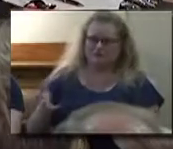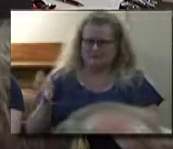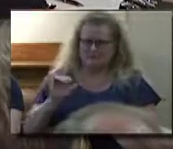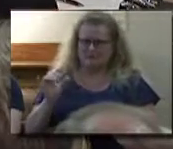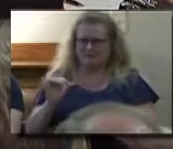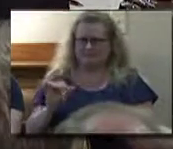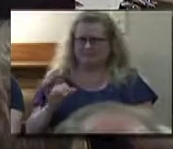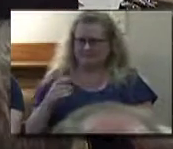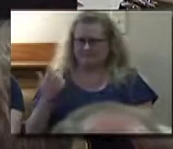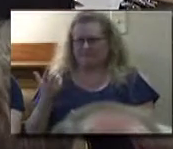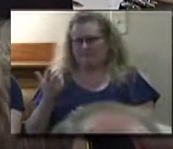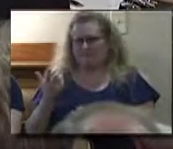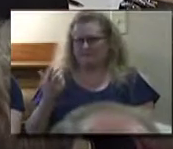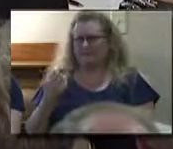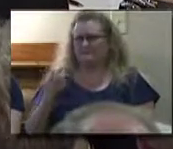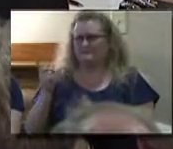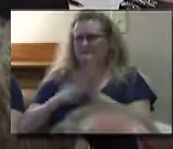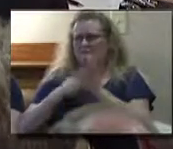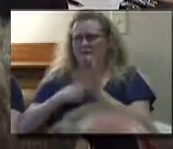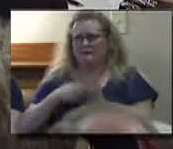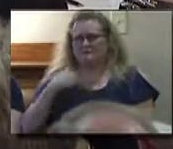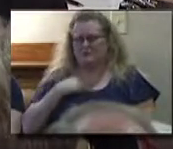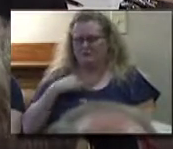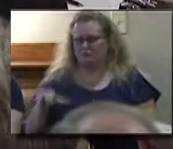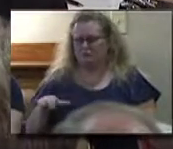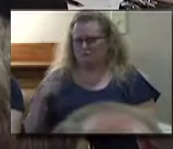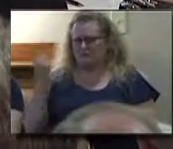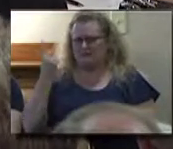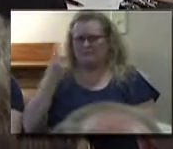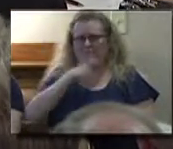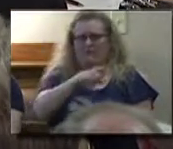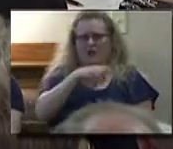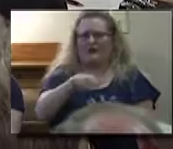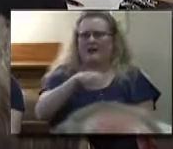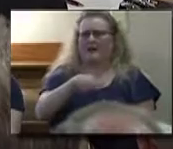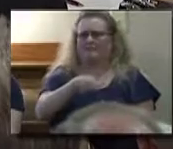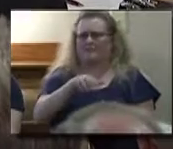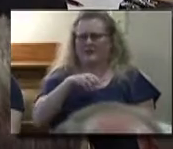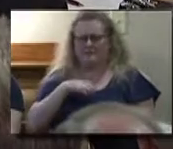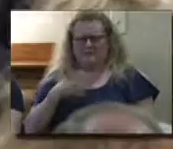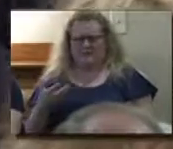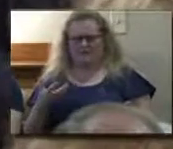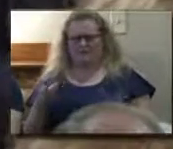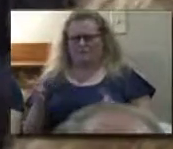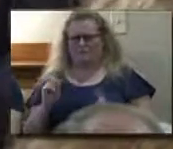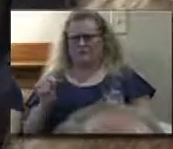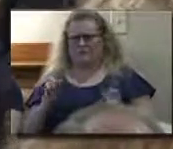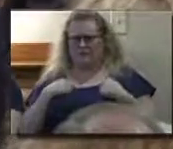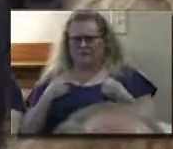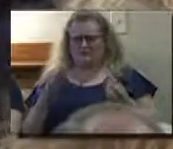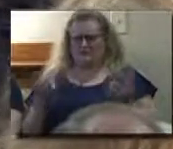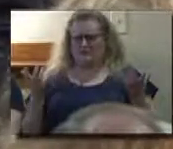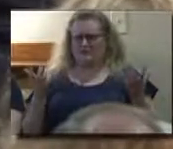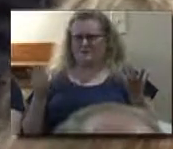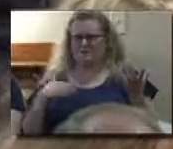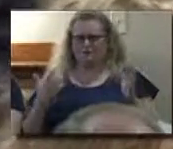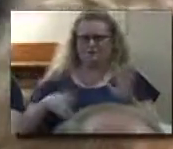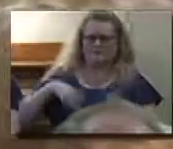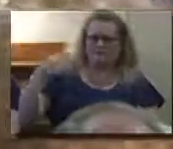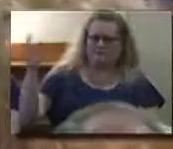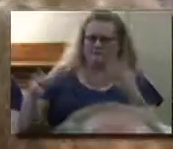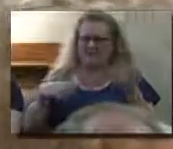signs. I, you know, sometimes I'll do something and they'll laugh, you know, and go, okay, who did I just signal? You know, or what did I